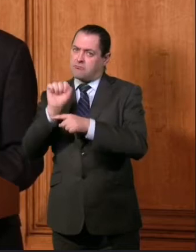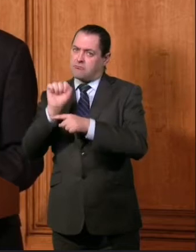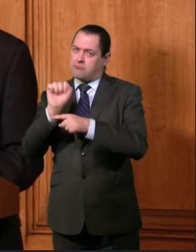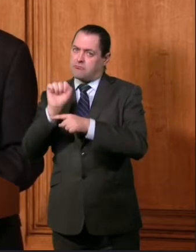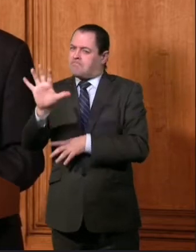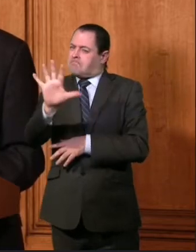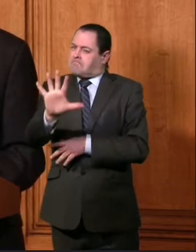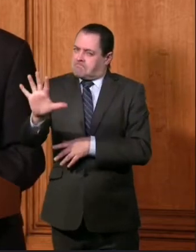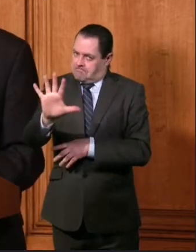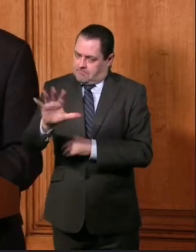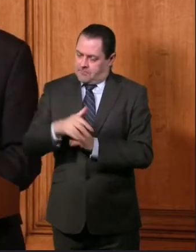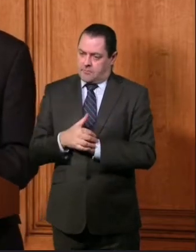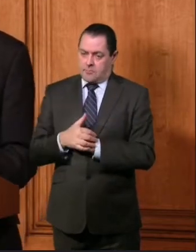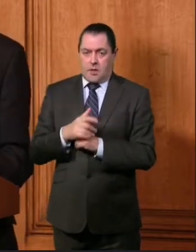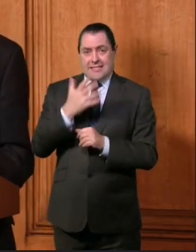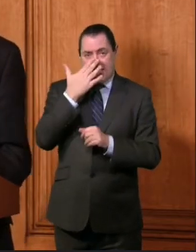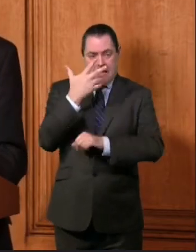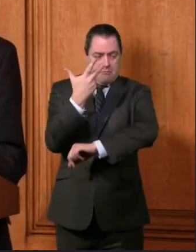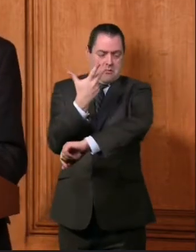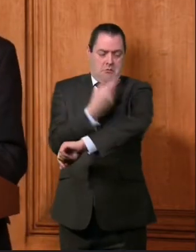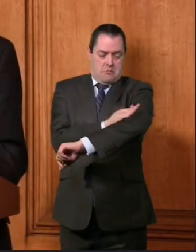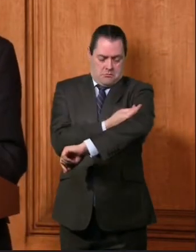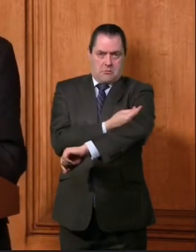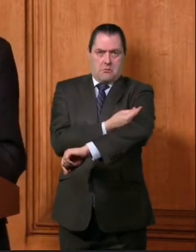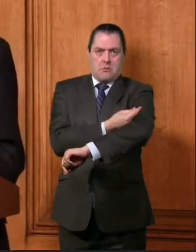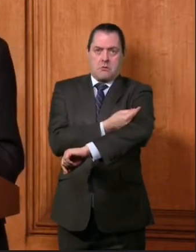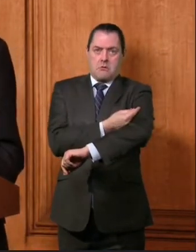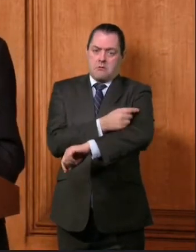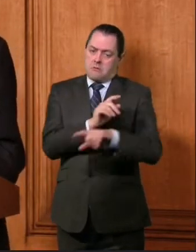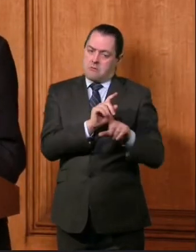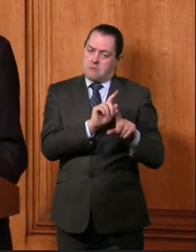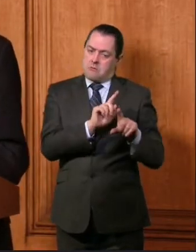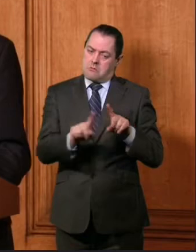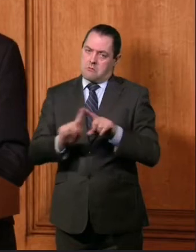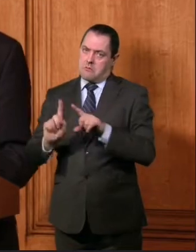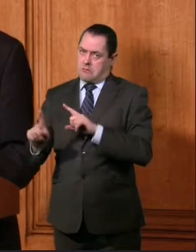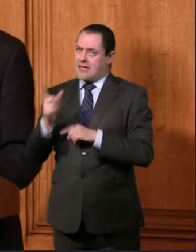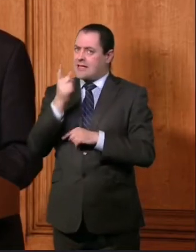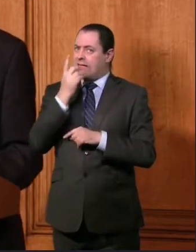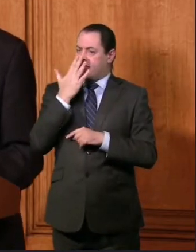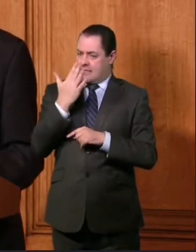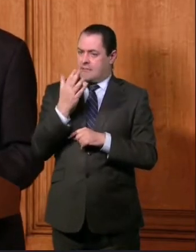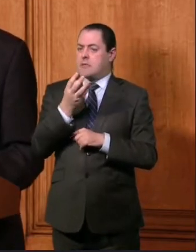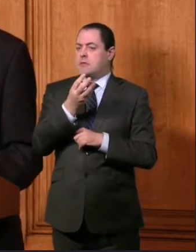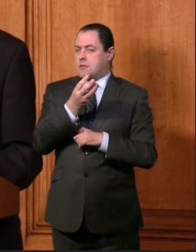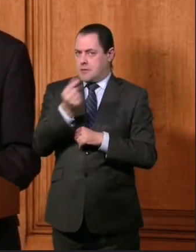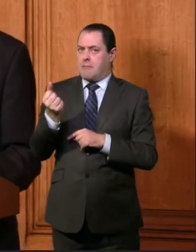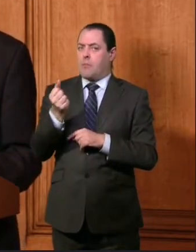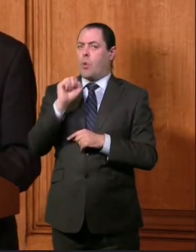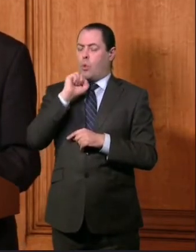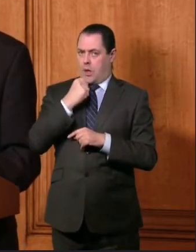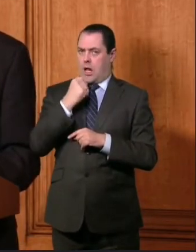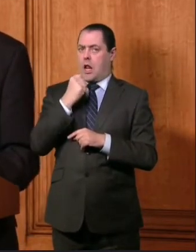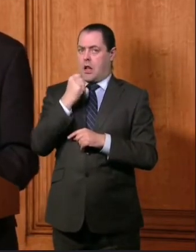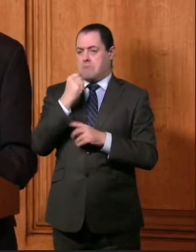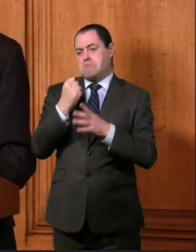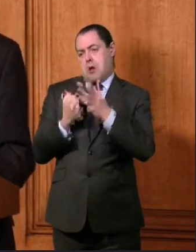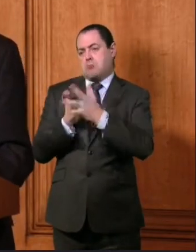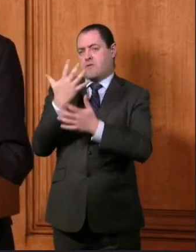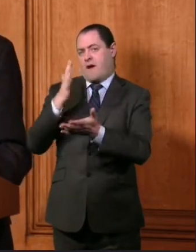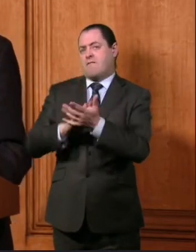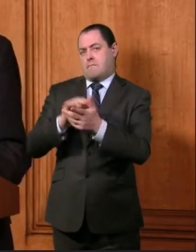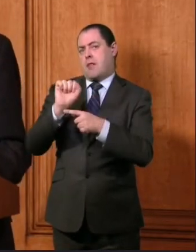with several different vaccine types which have been tried with one vaccine and then a later dose later on. And they all have the same, essentially the same